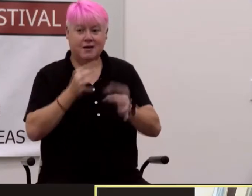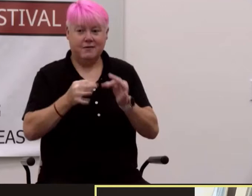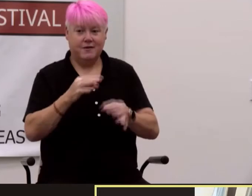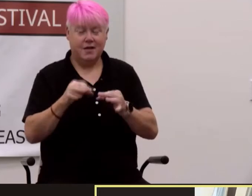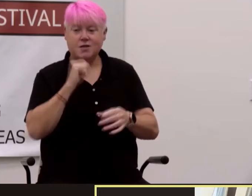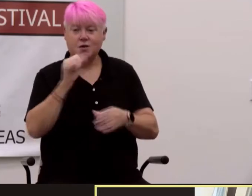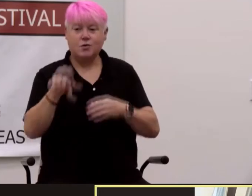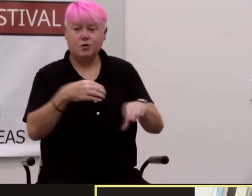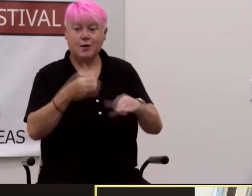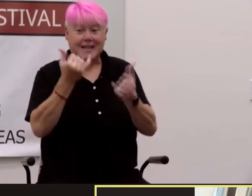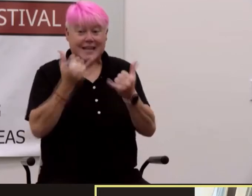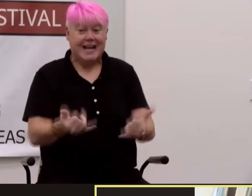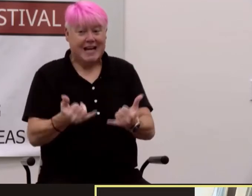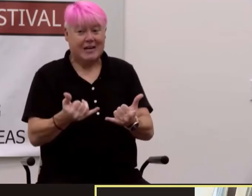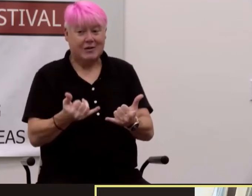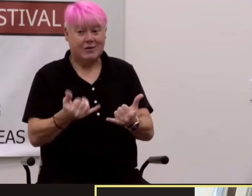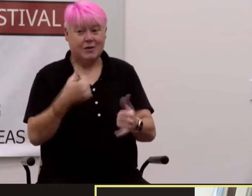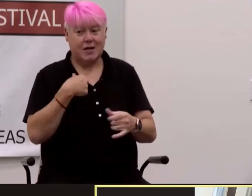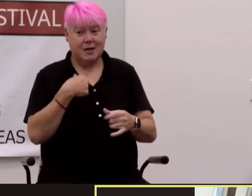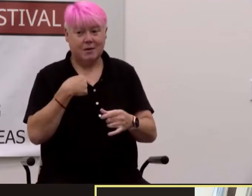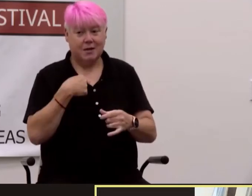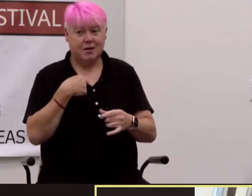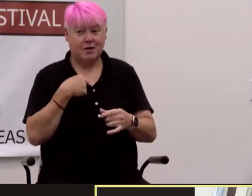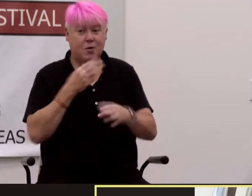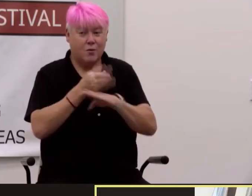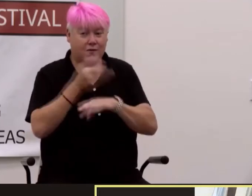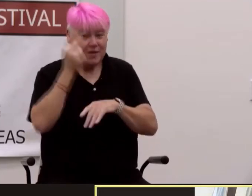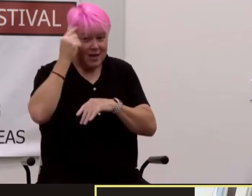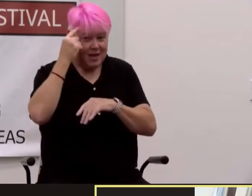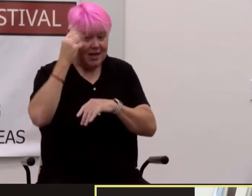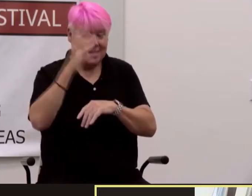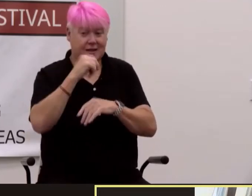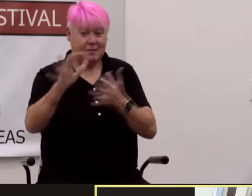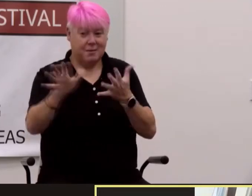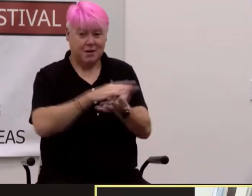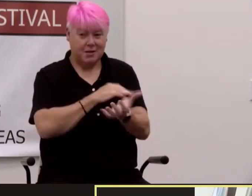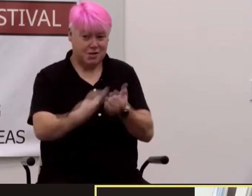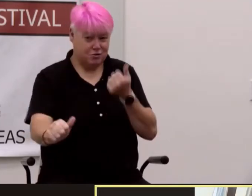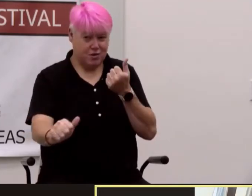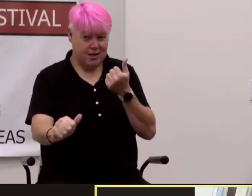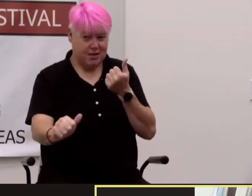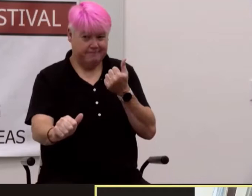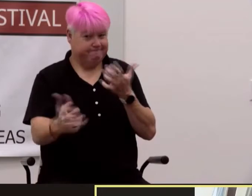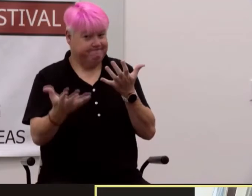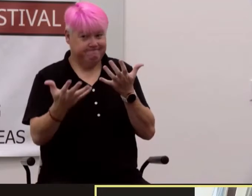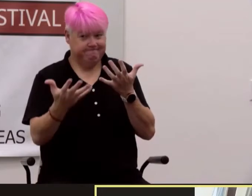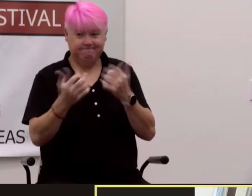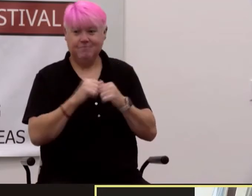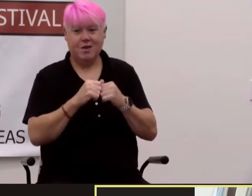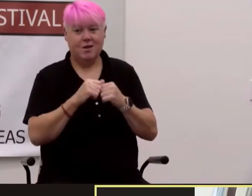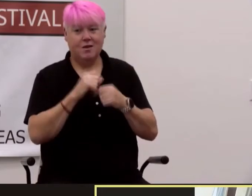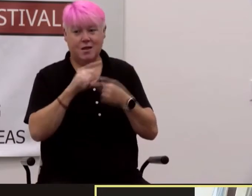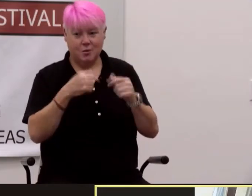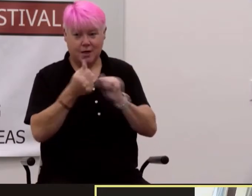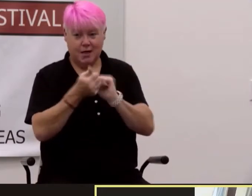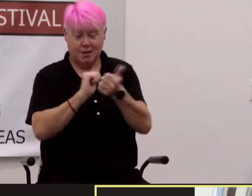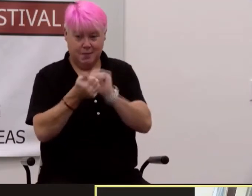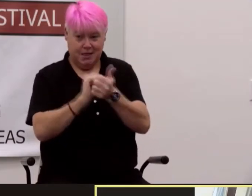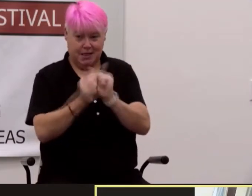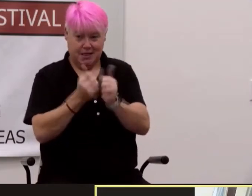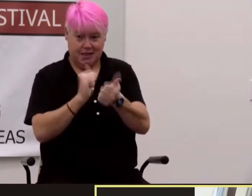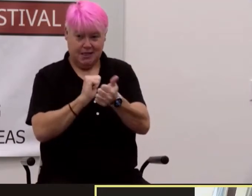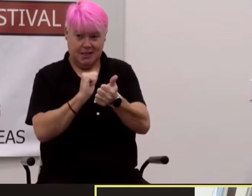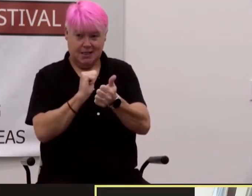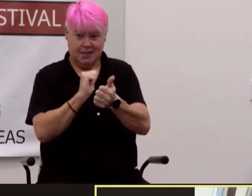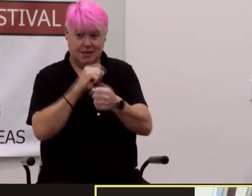now, I'm gonna overthink it, and then I'm gonna ruin it. You know, it's just like when I compete, like you were saying, competition.